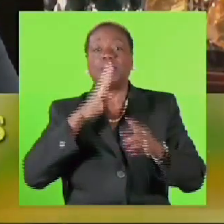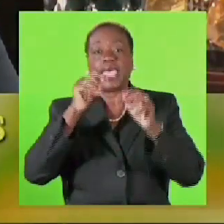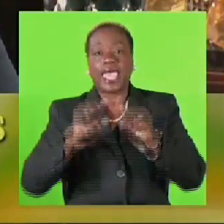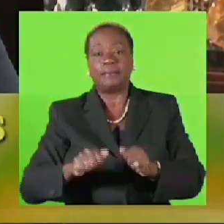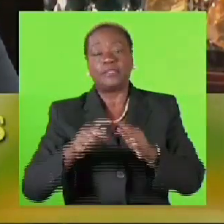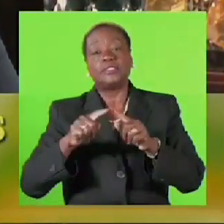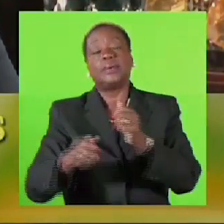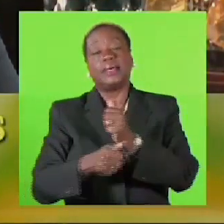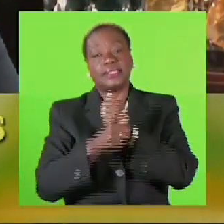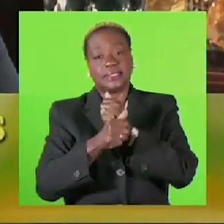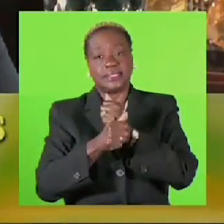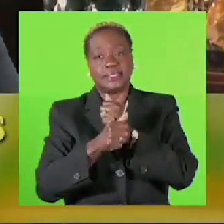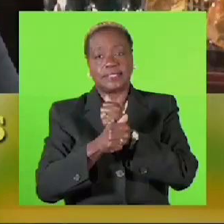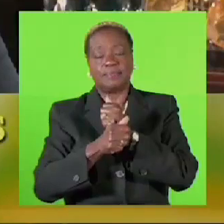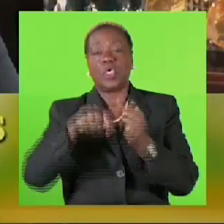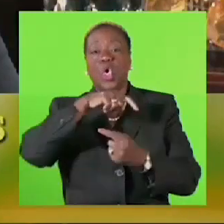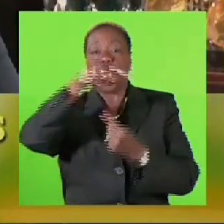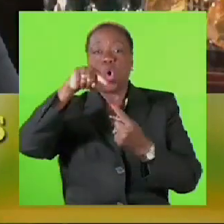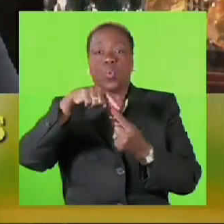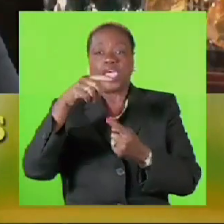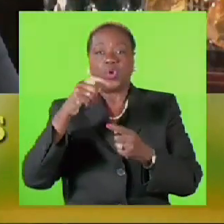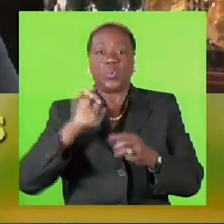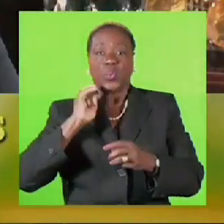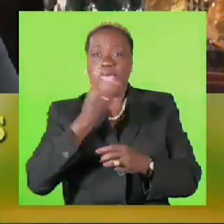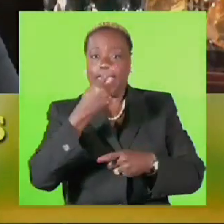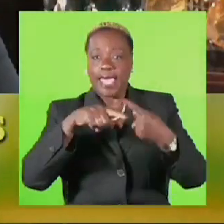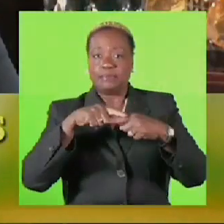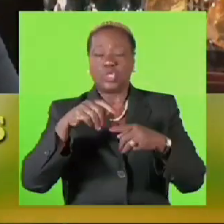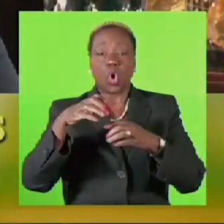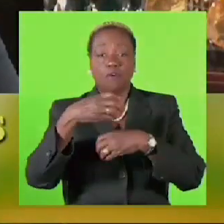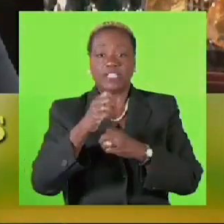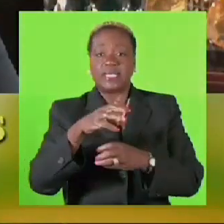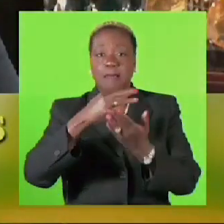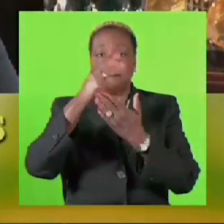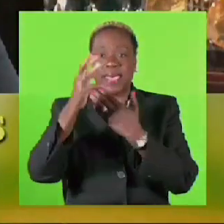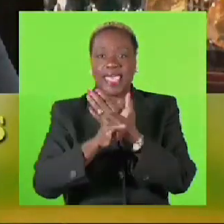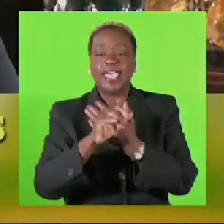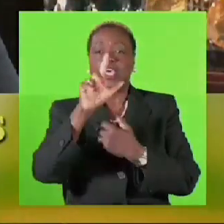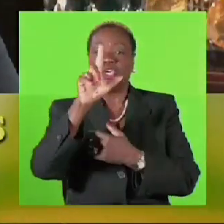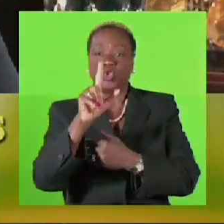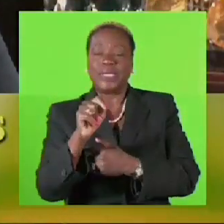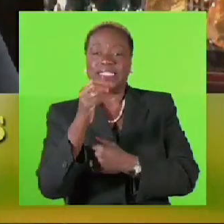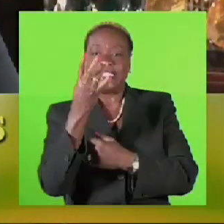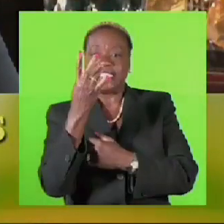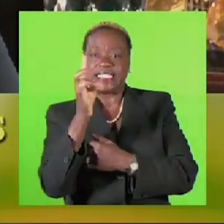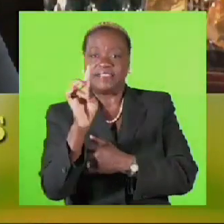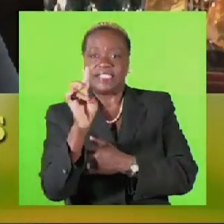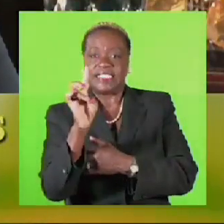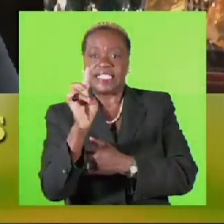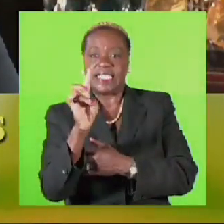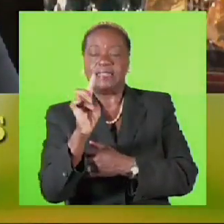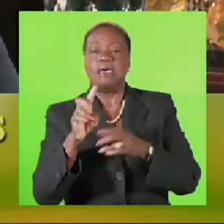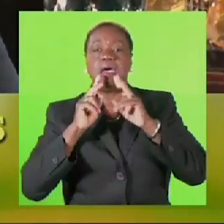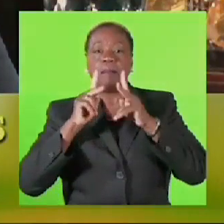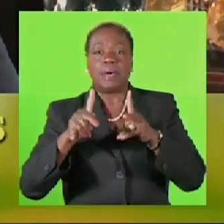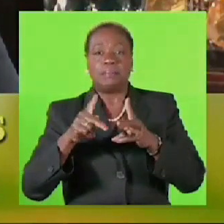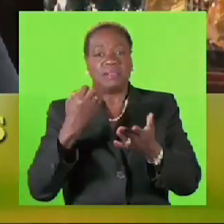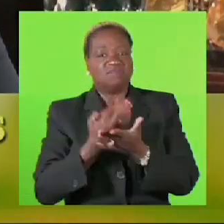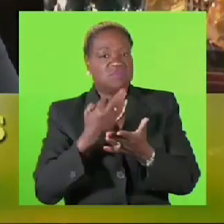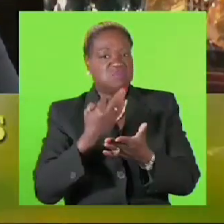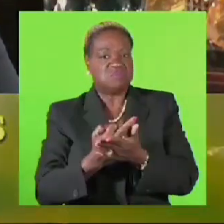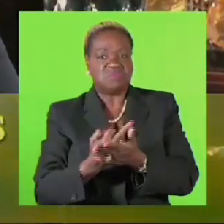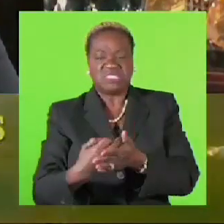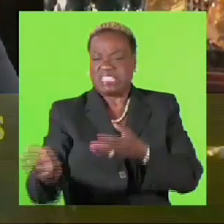assist. When we assumed office in May 2017, public finances were in